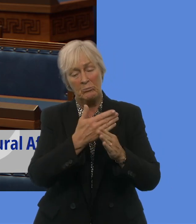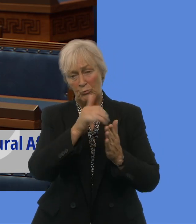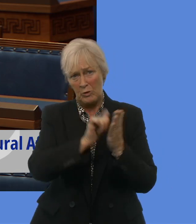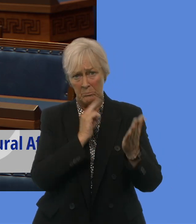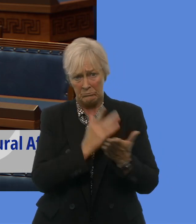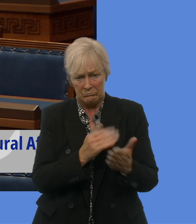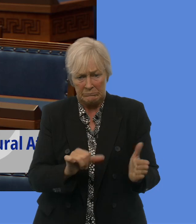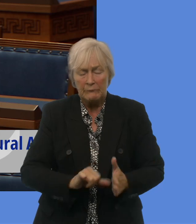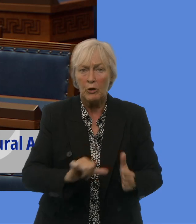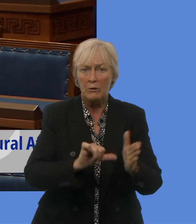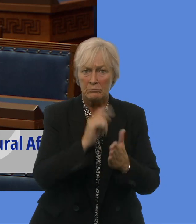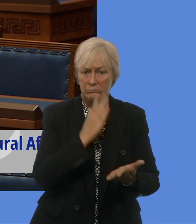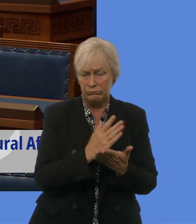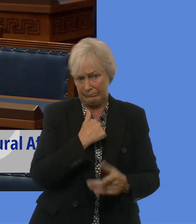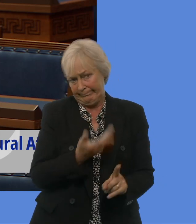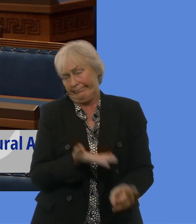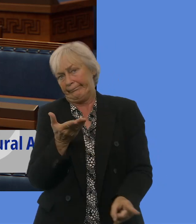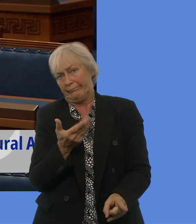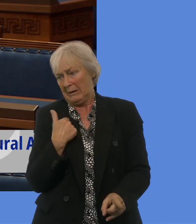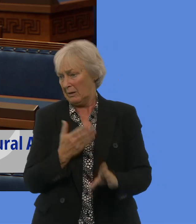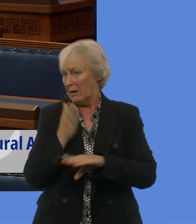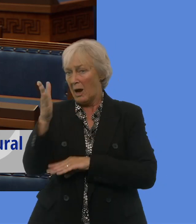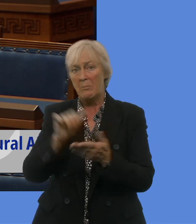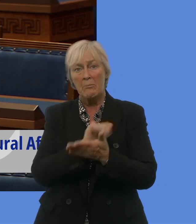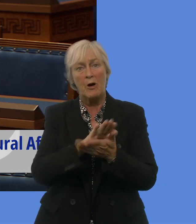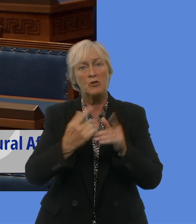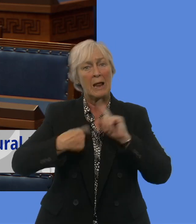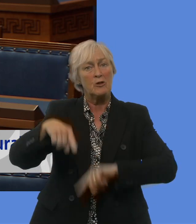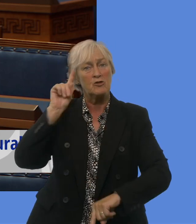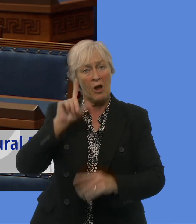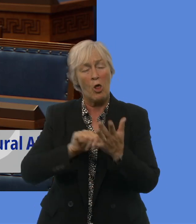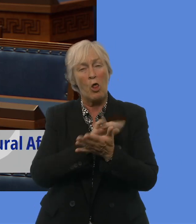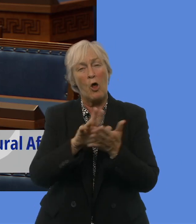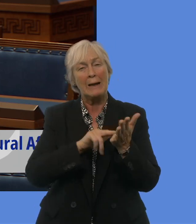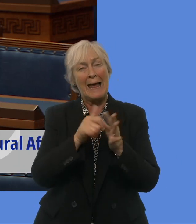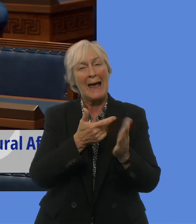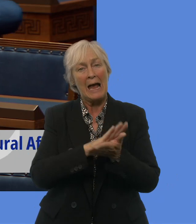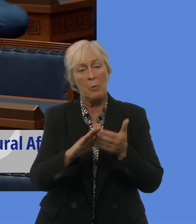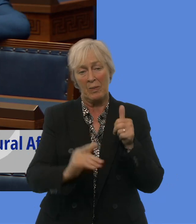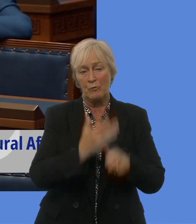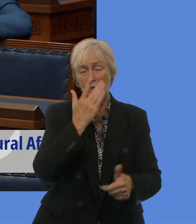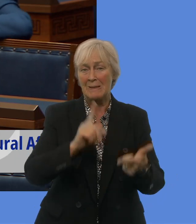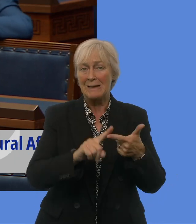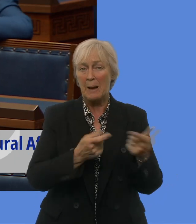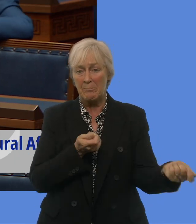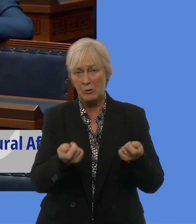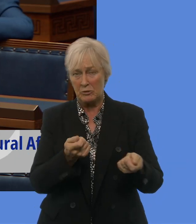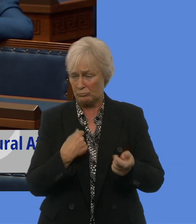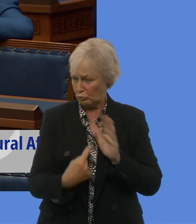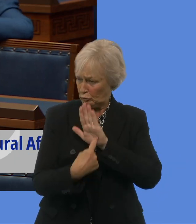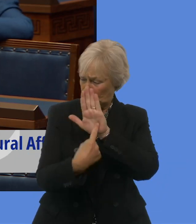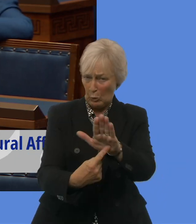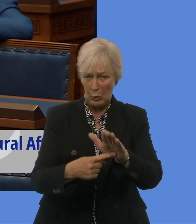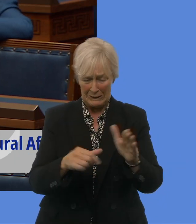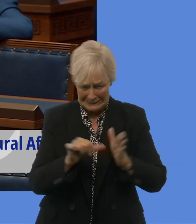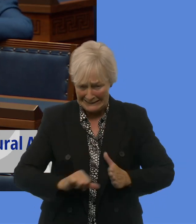I acknowledge that. I was at Loughnane in March of last year with the First Minister and Deputy First Minister, and I set out that difficult interventions